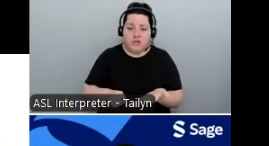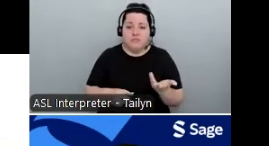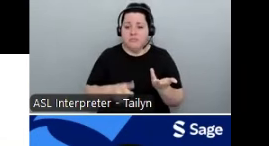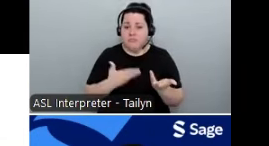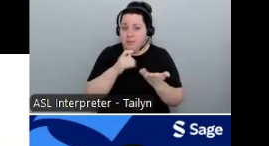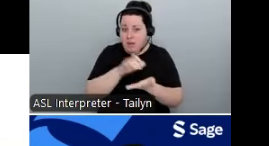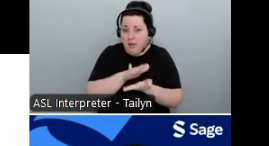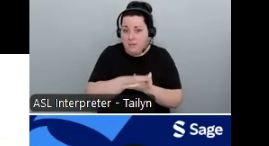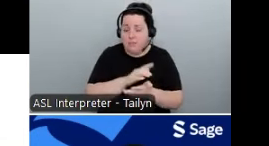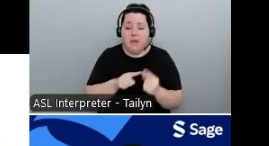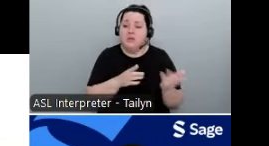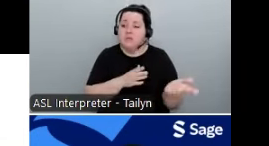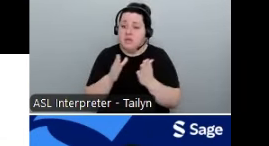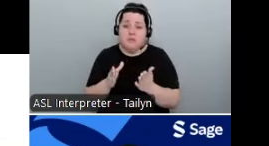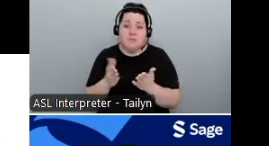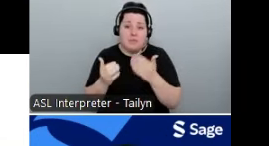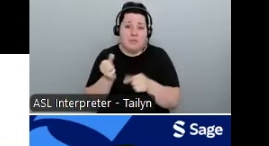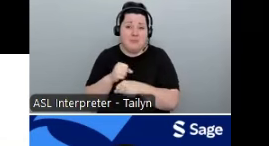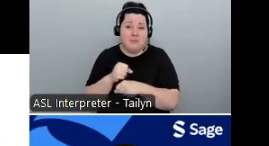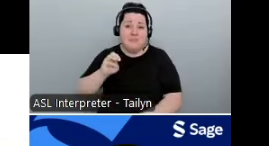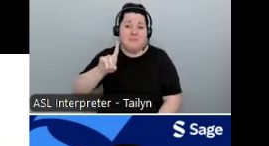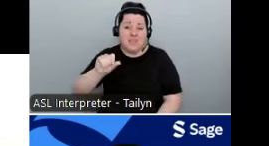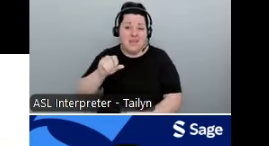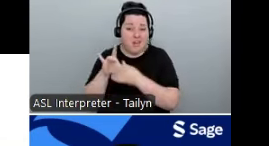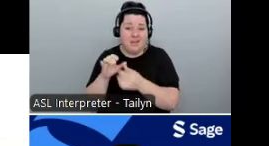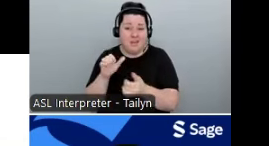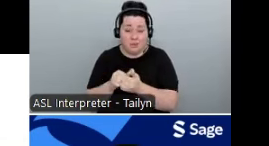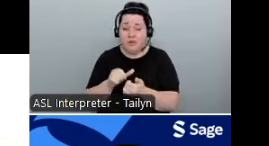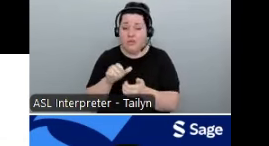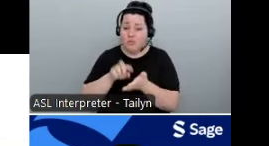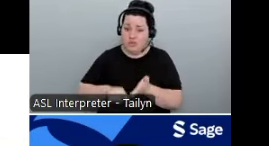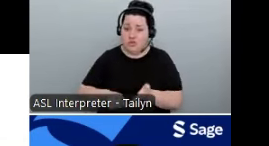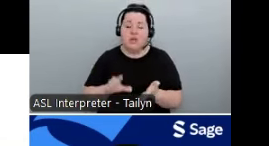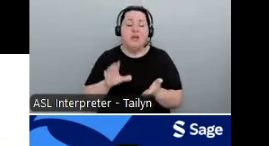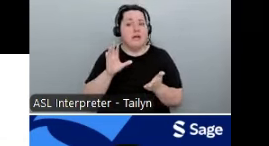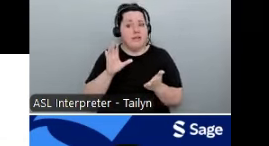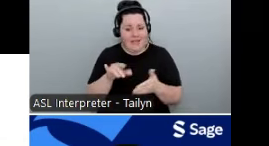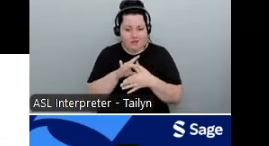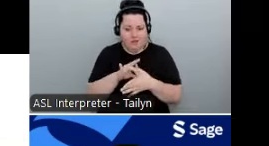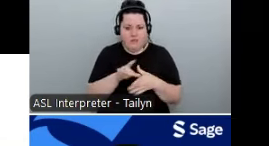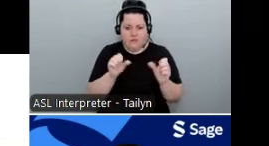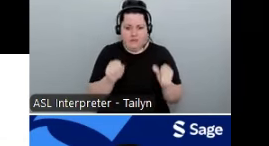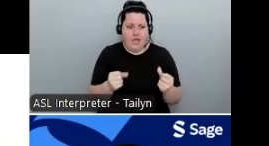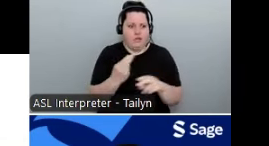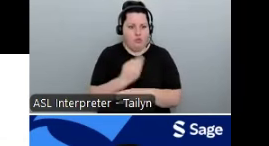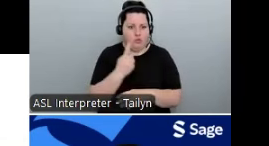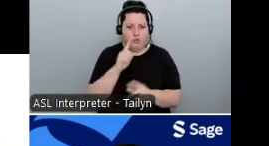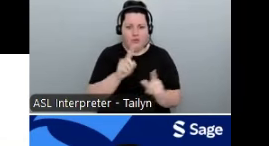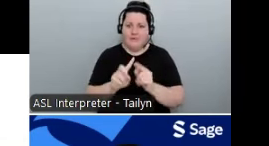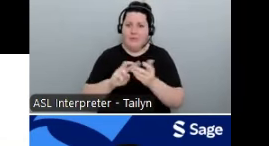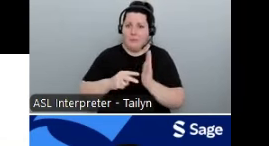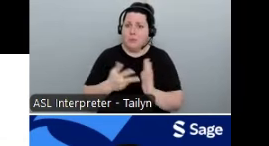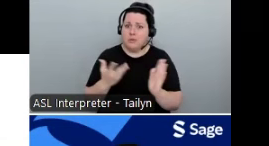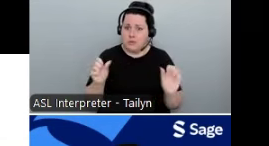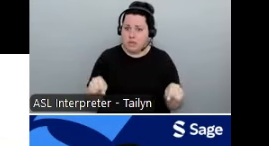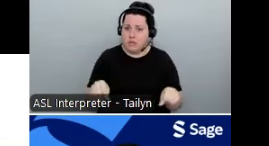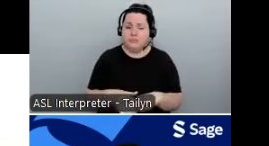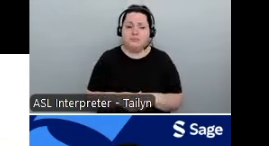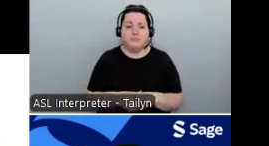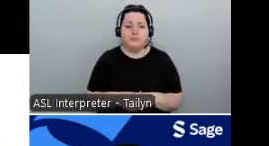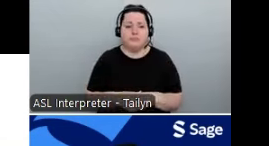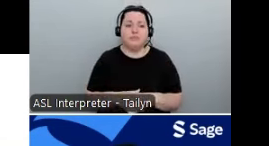created media related to your research. All of this represents potential content you can repurpose. So take a